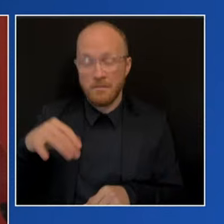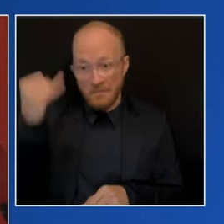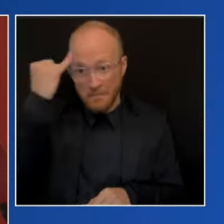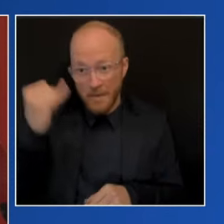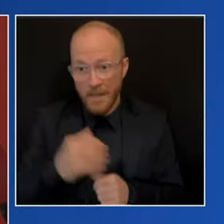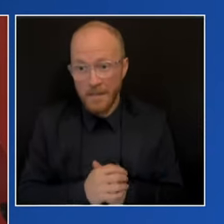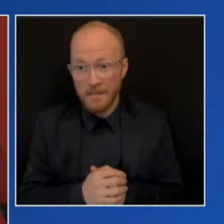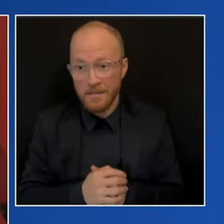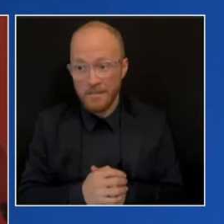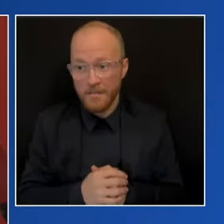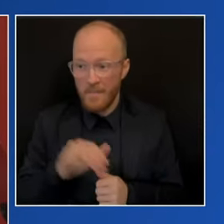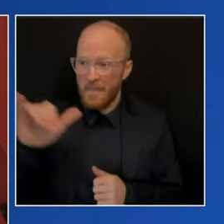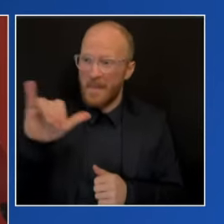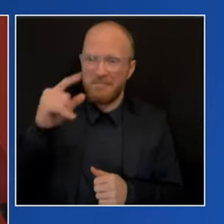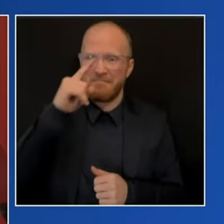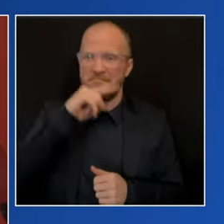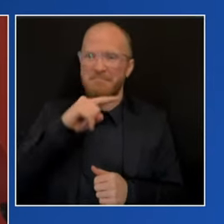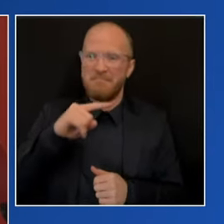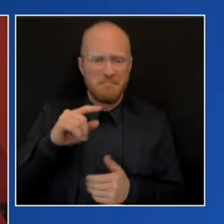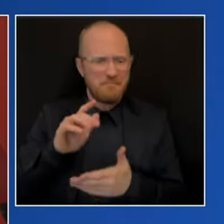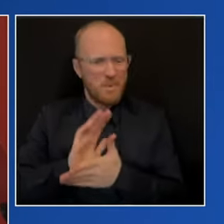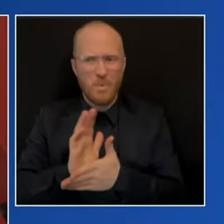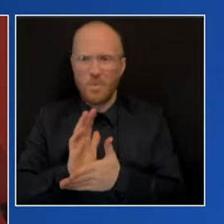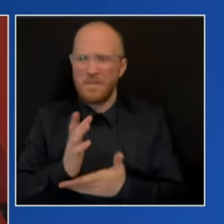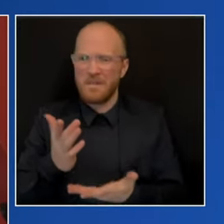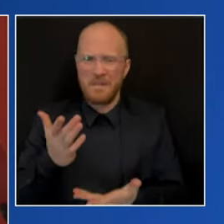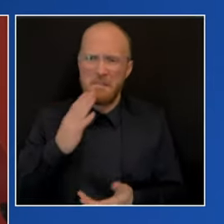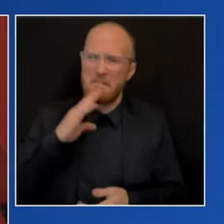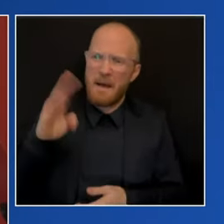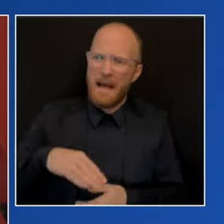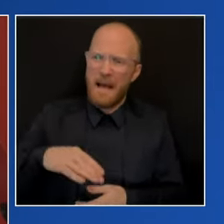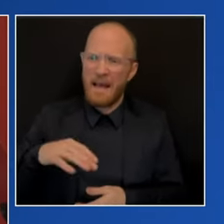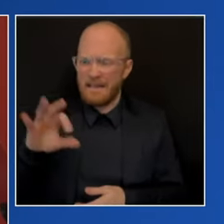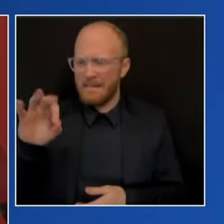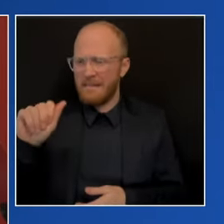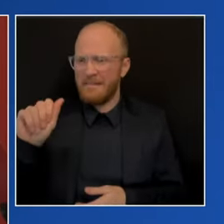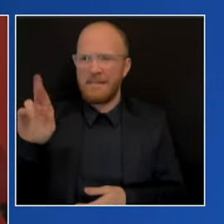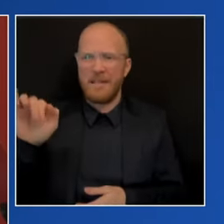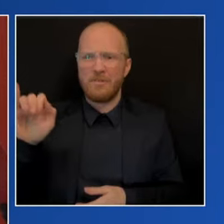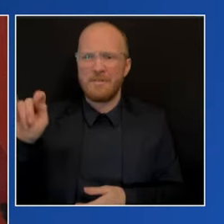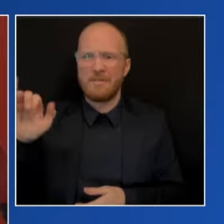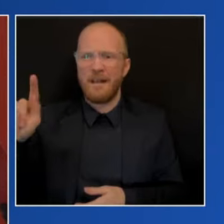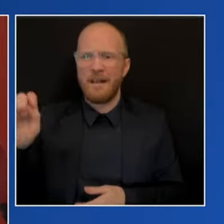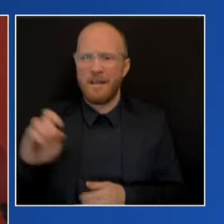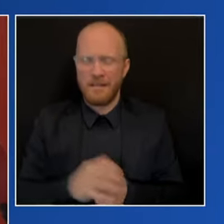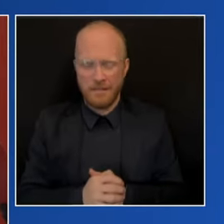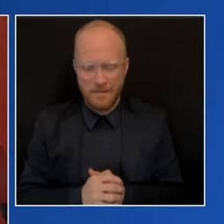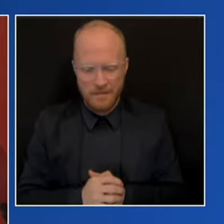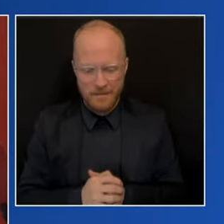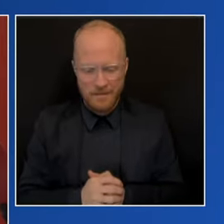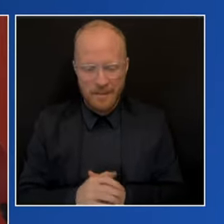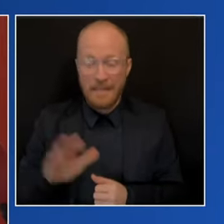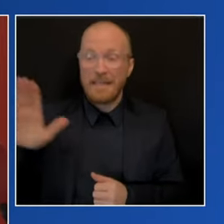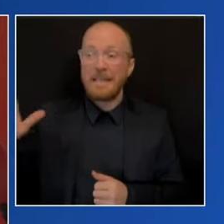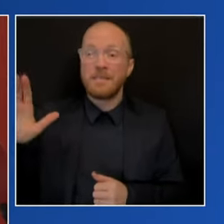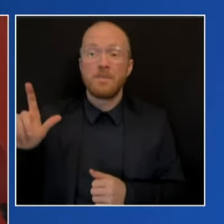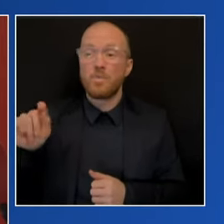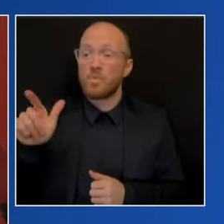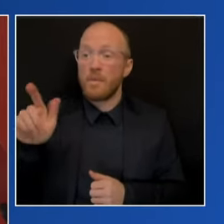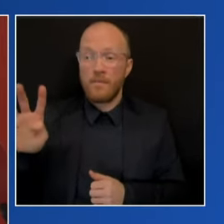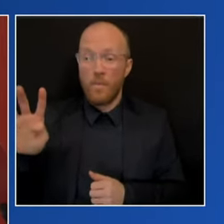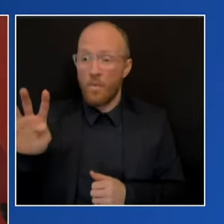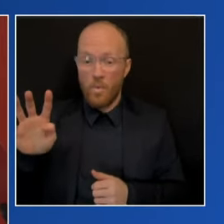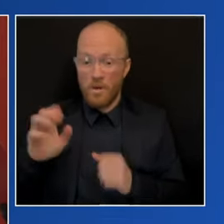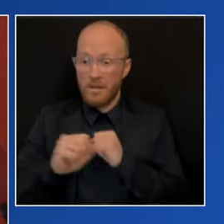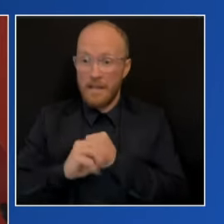out of a fairy tale, a bad fairy tale. Trump began his 2024 campaign by glorifying